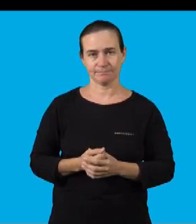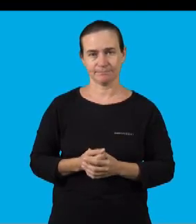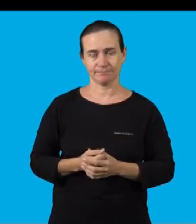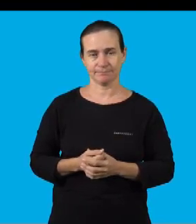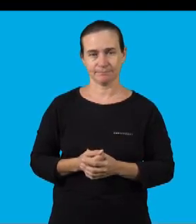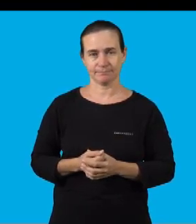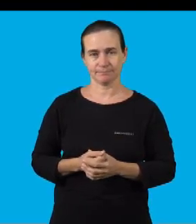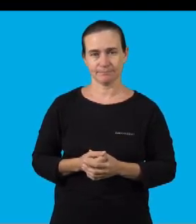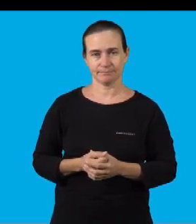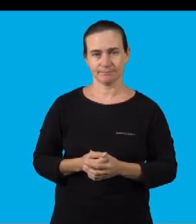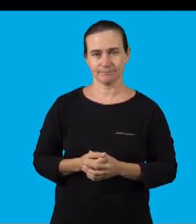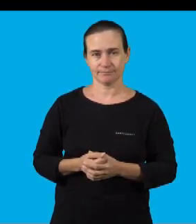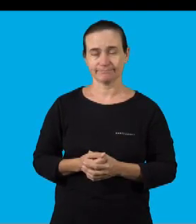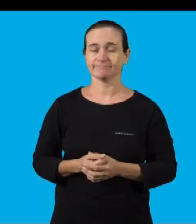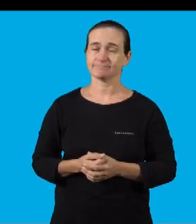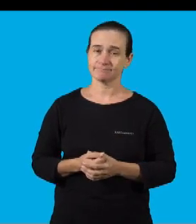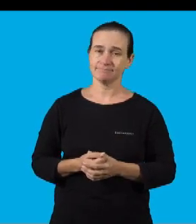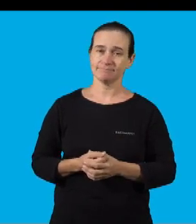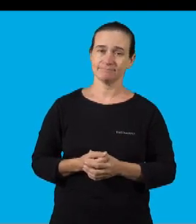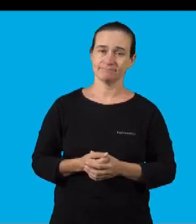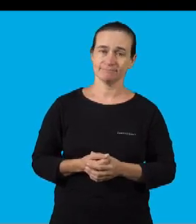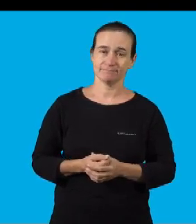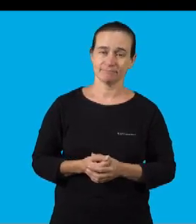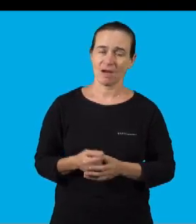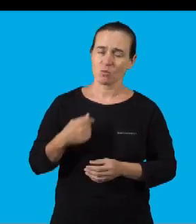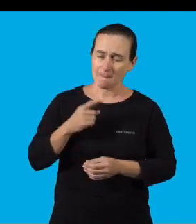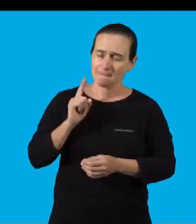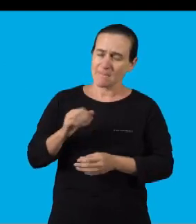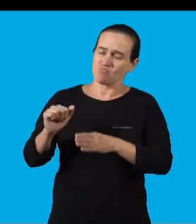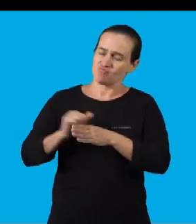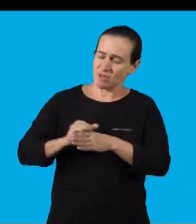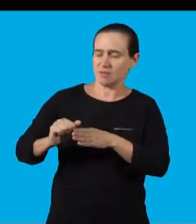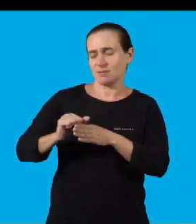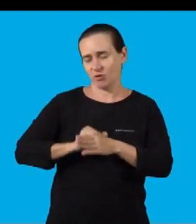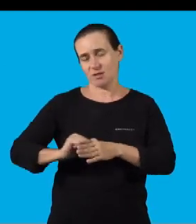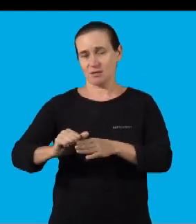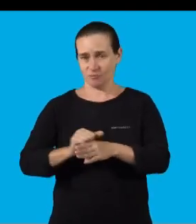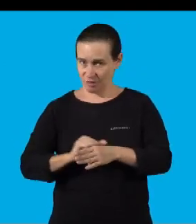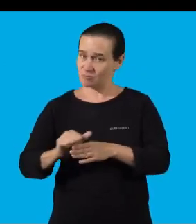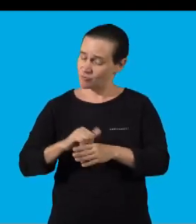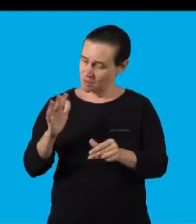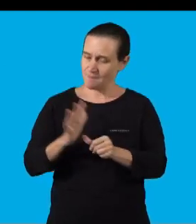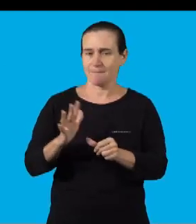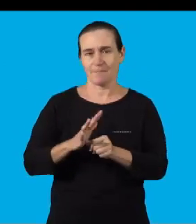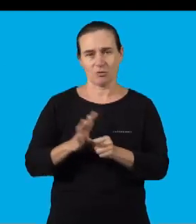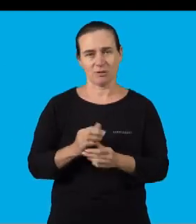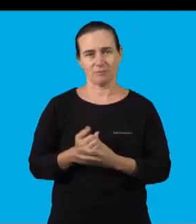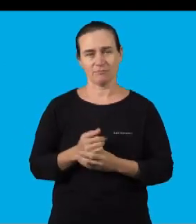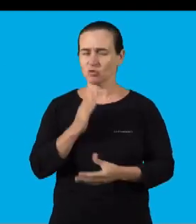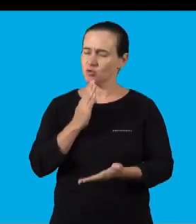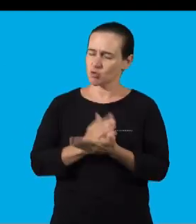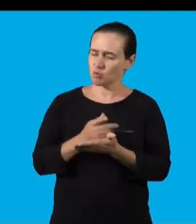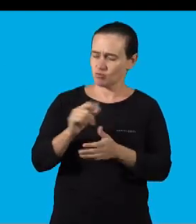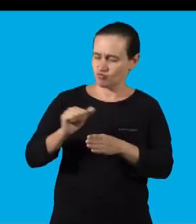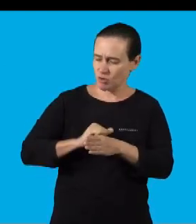you in the exam. And lastly, we know that we need to practice. So make sure